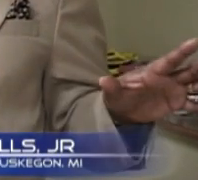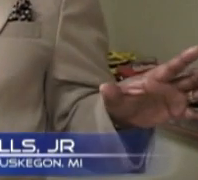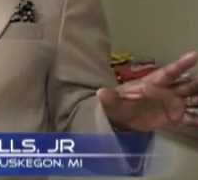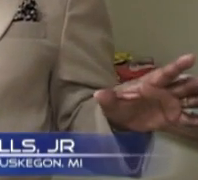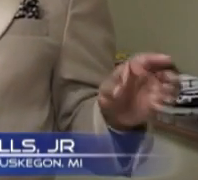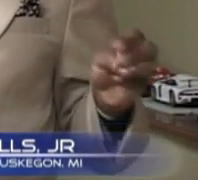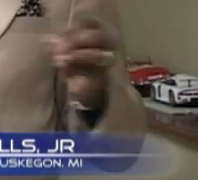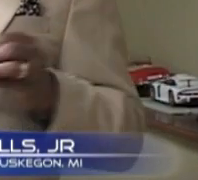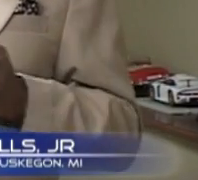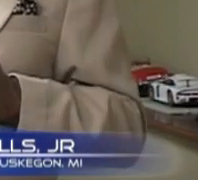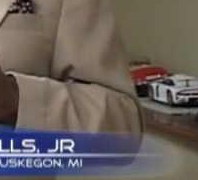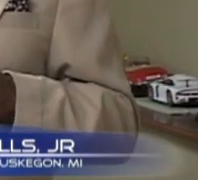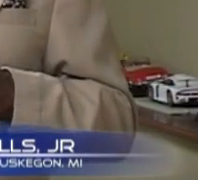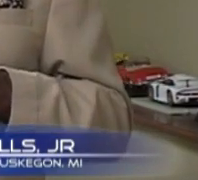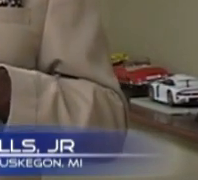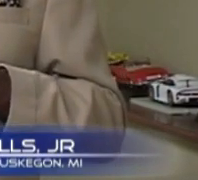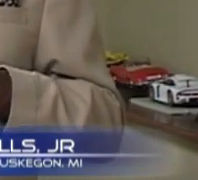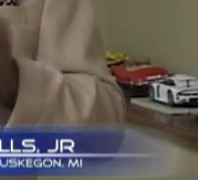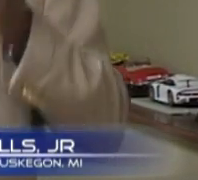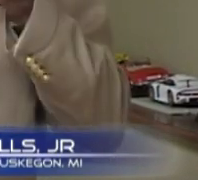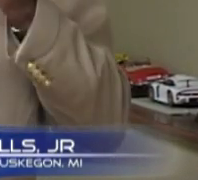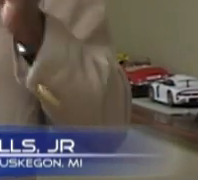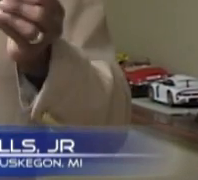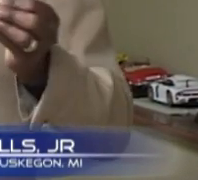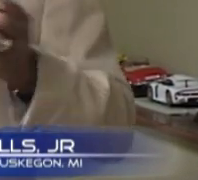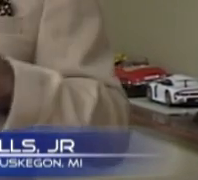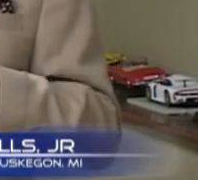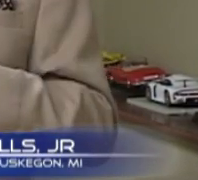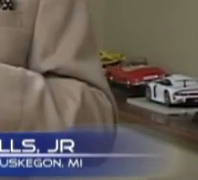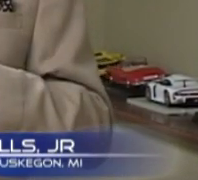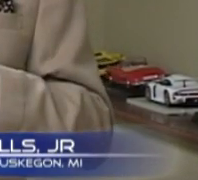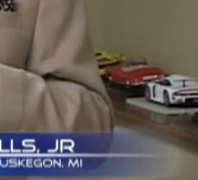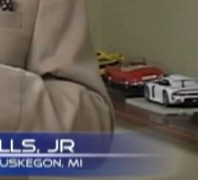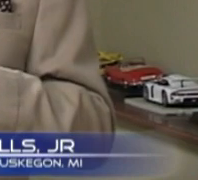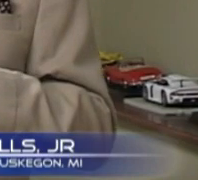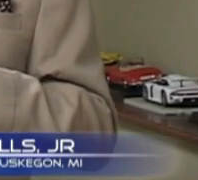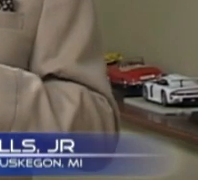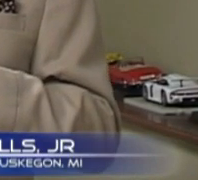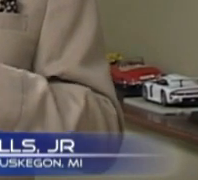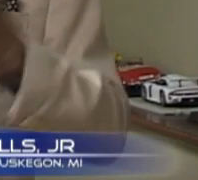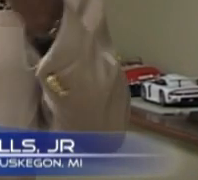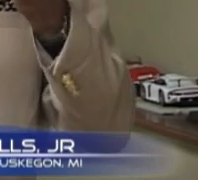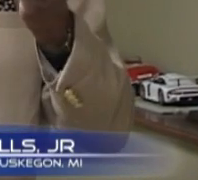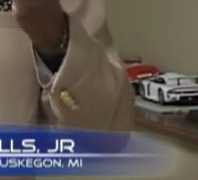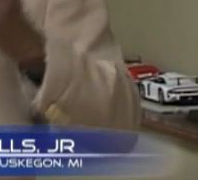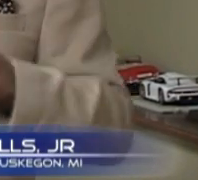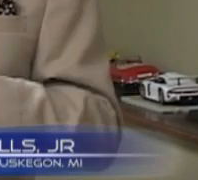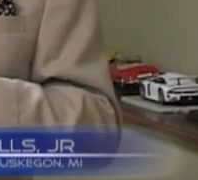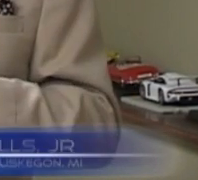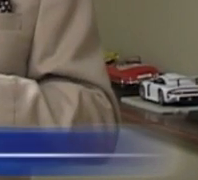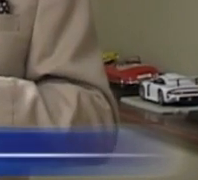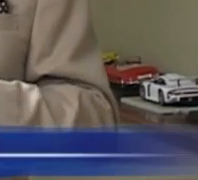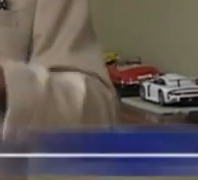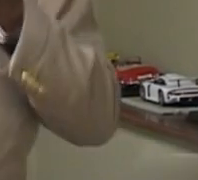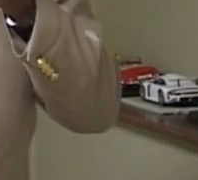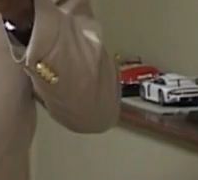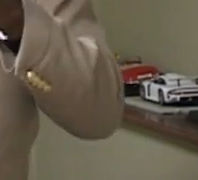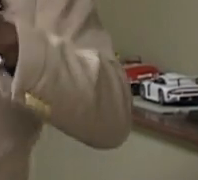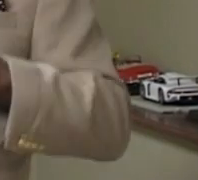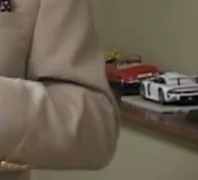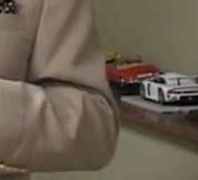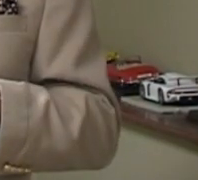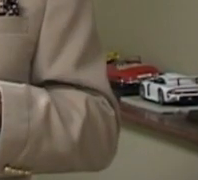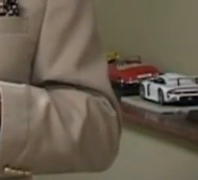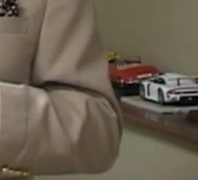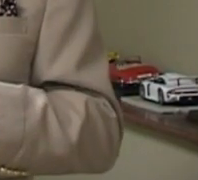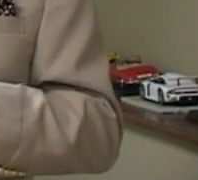us will face them. Doesn't matter whether you are a believer or whether you are an unbeliever. You're